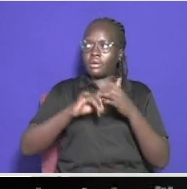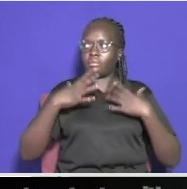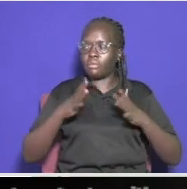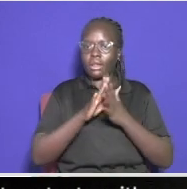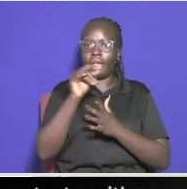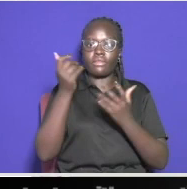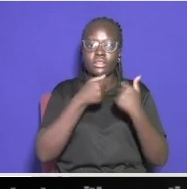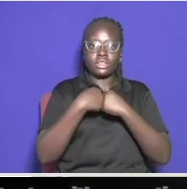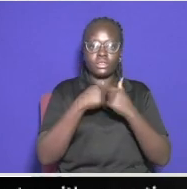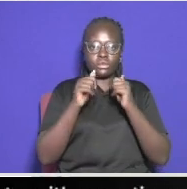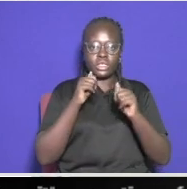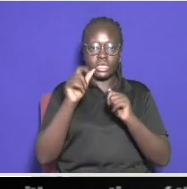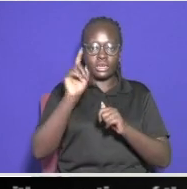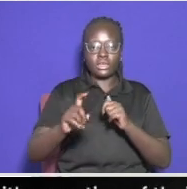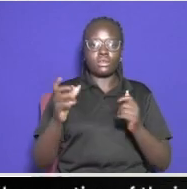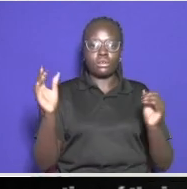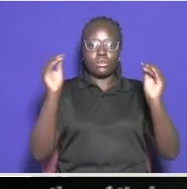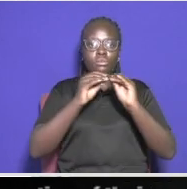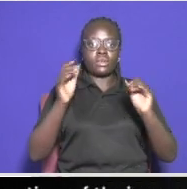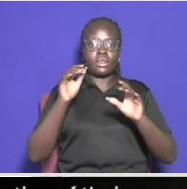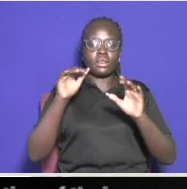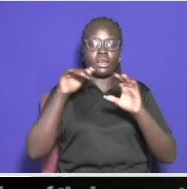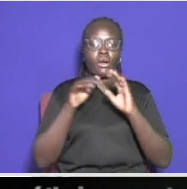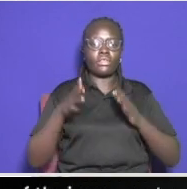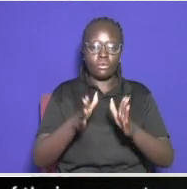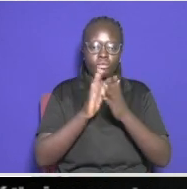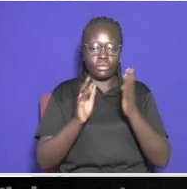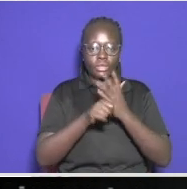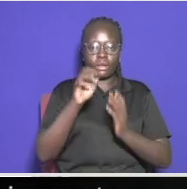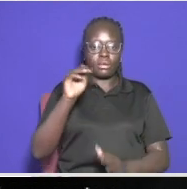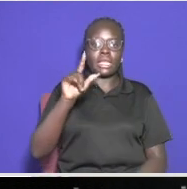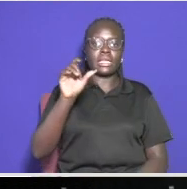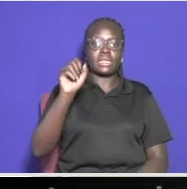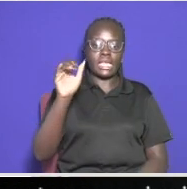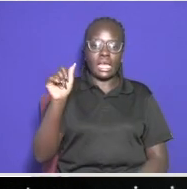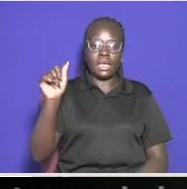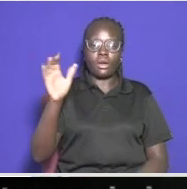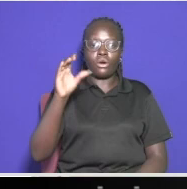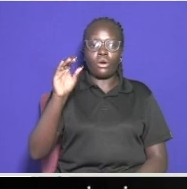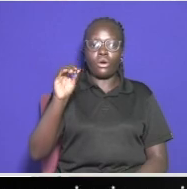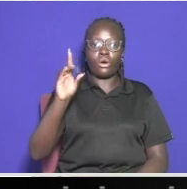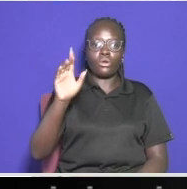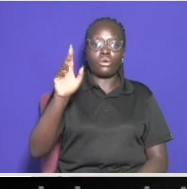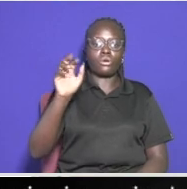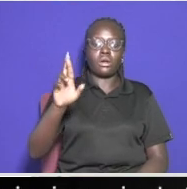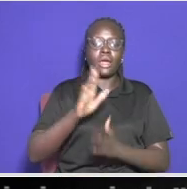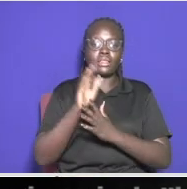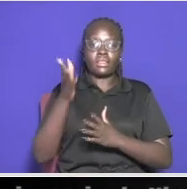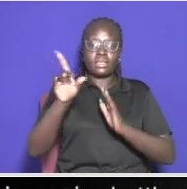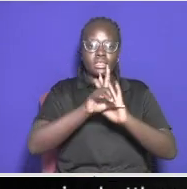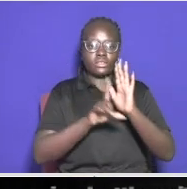challenges they had to encounter along the way. My name is Melissa Odor, and this is Lessons from the